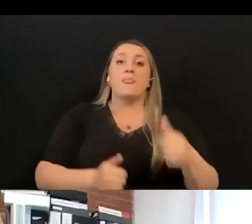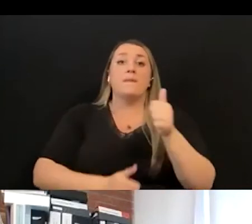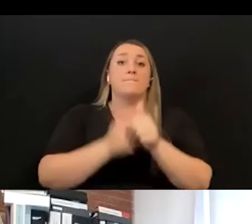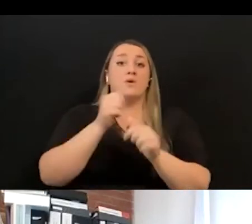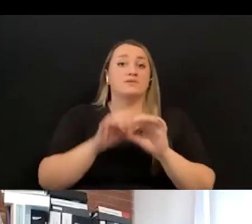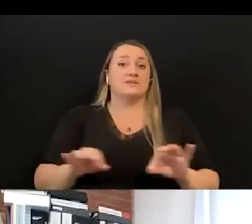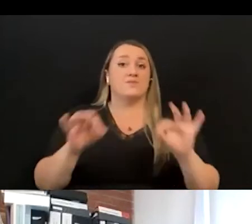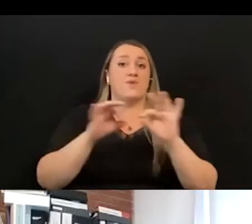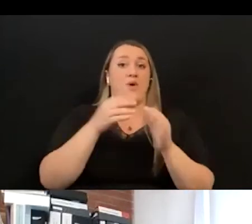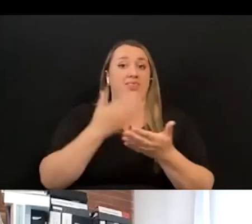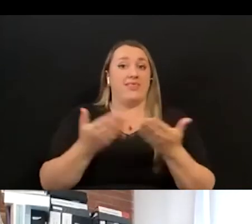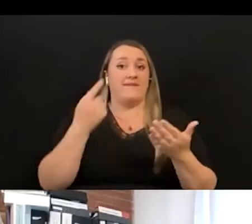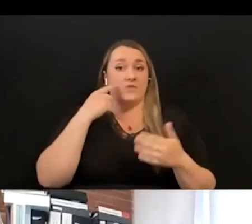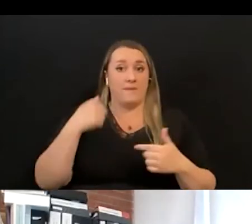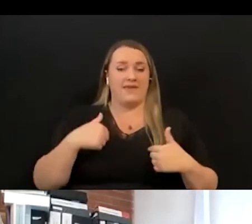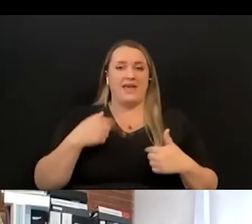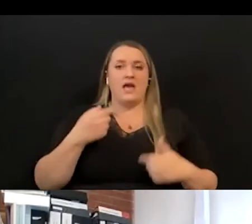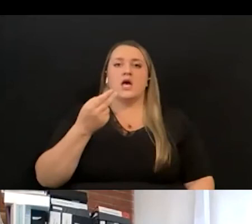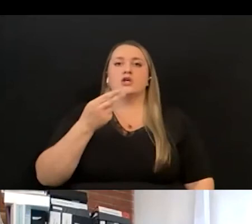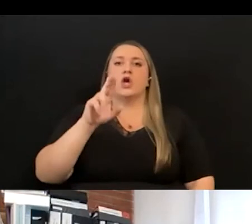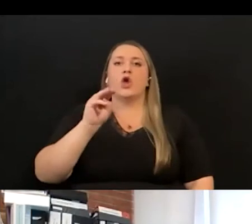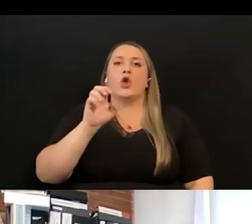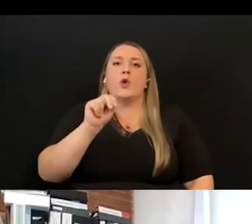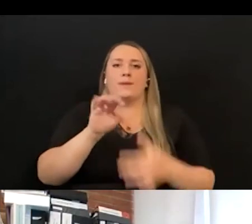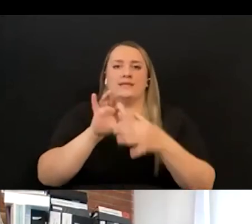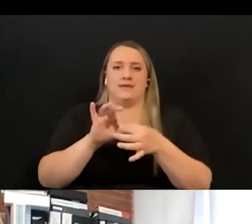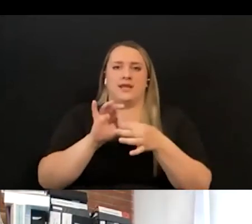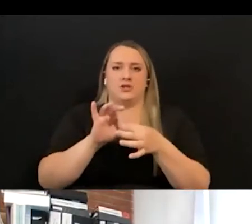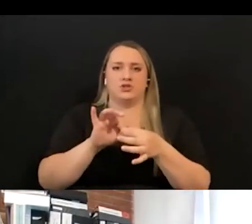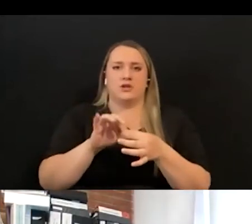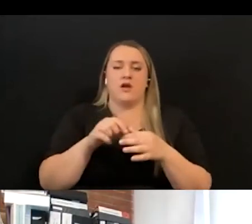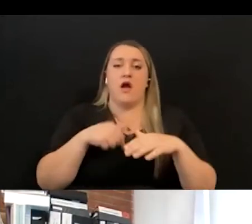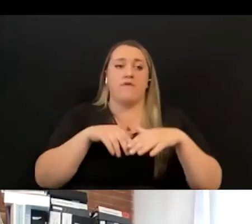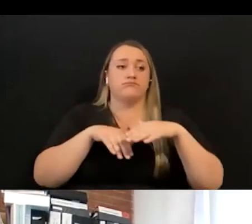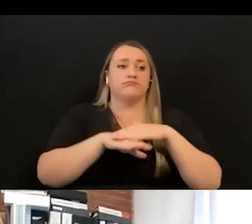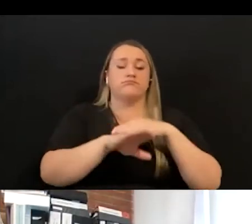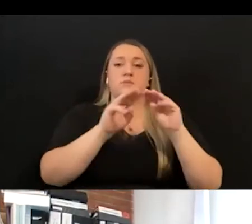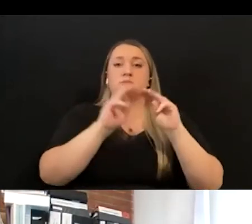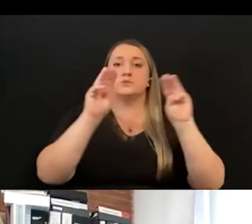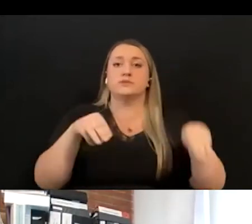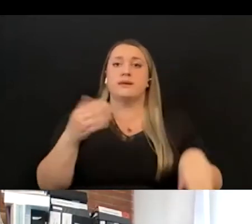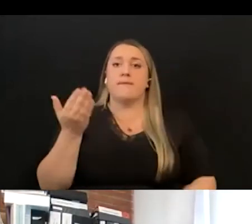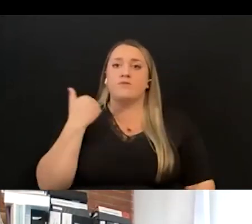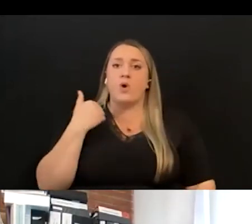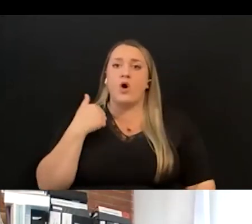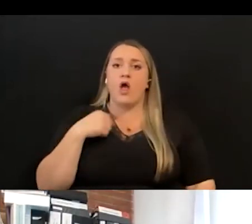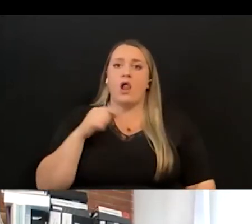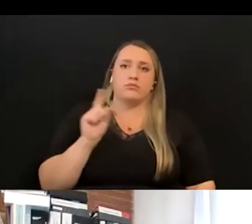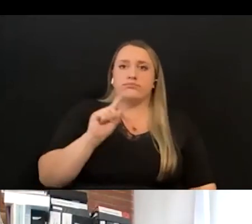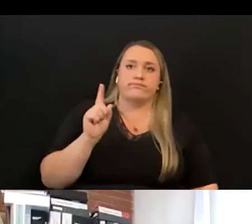me is the human connection. I've walked into museums before and bumped my way